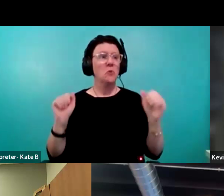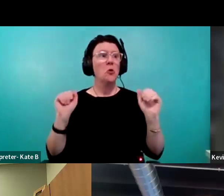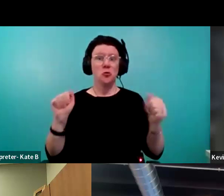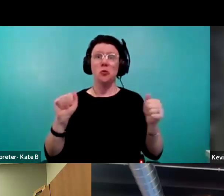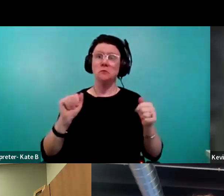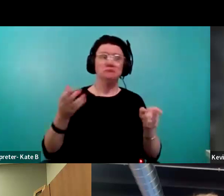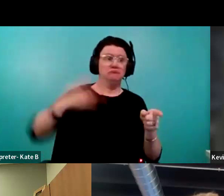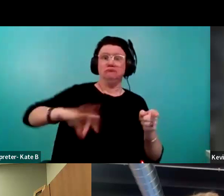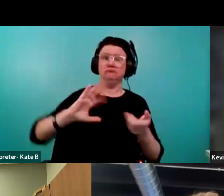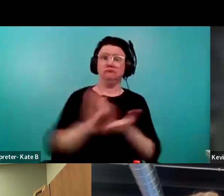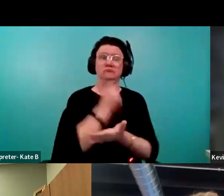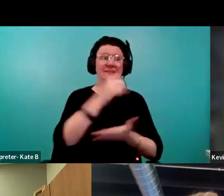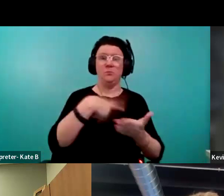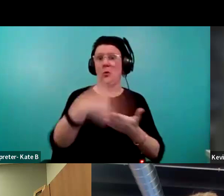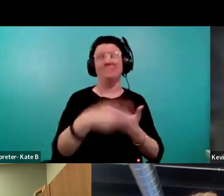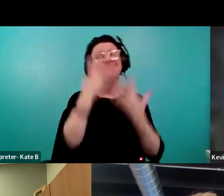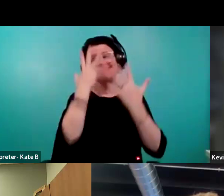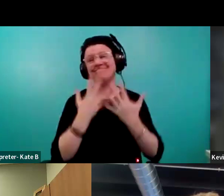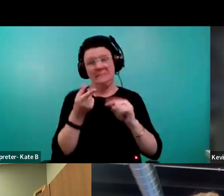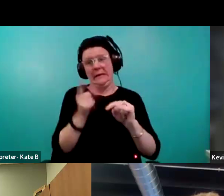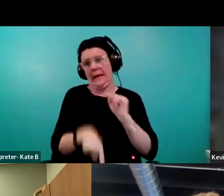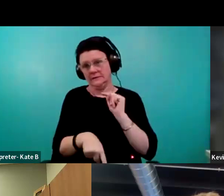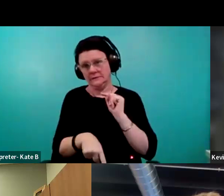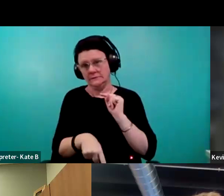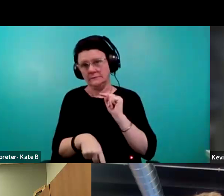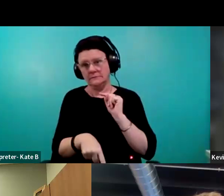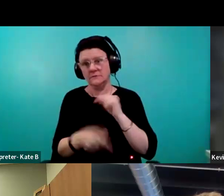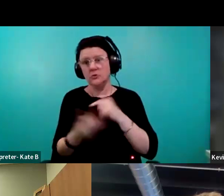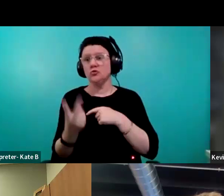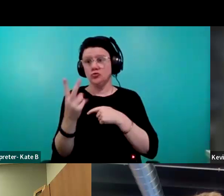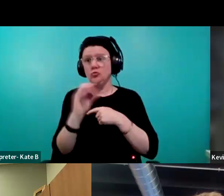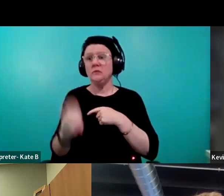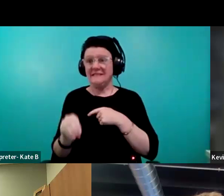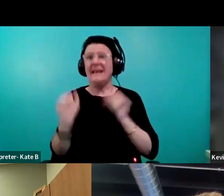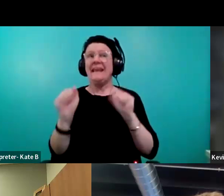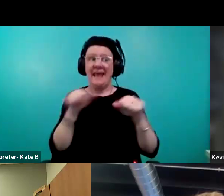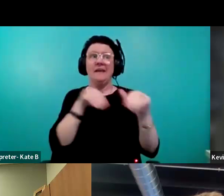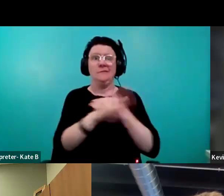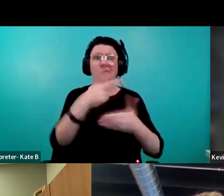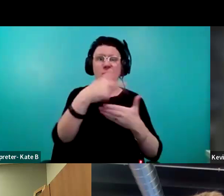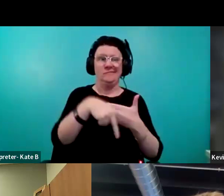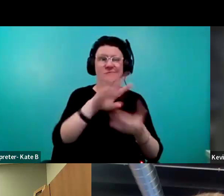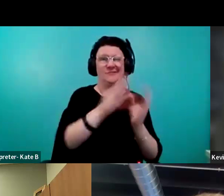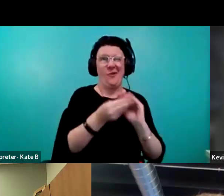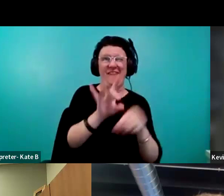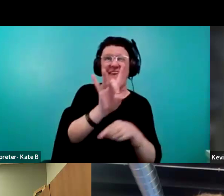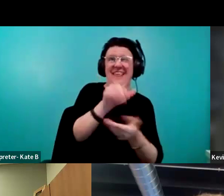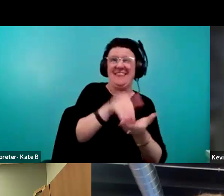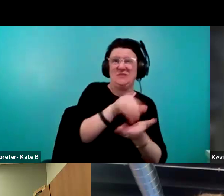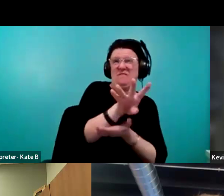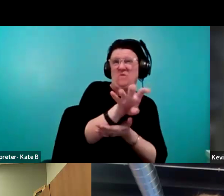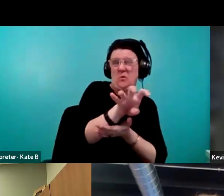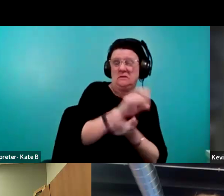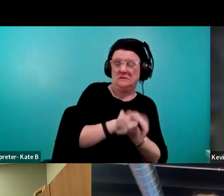like ours, but do not. Only 2% do, which is about